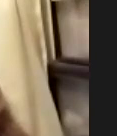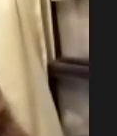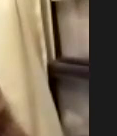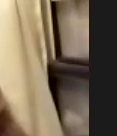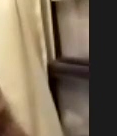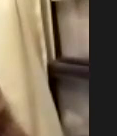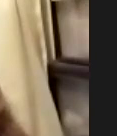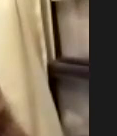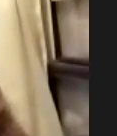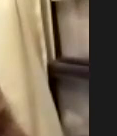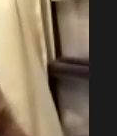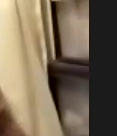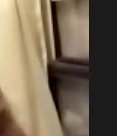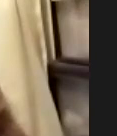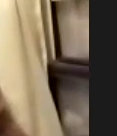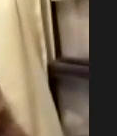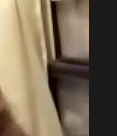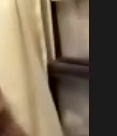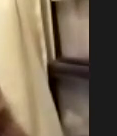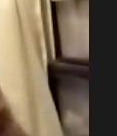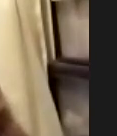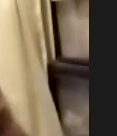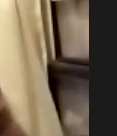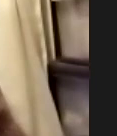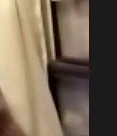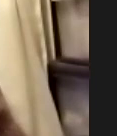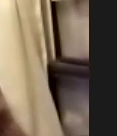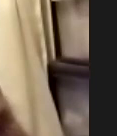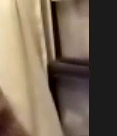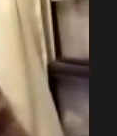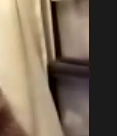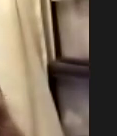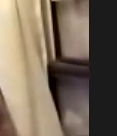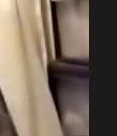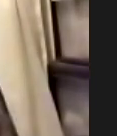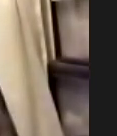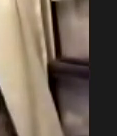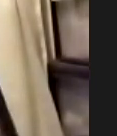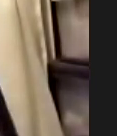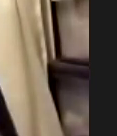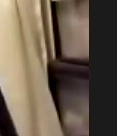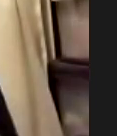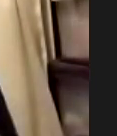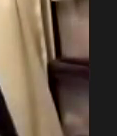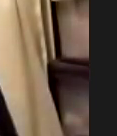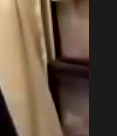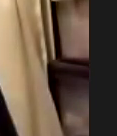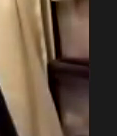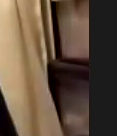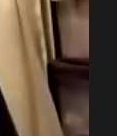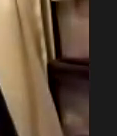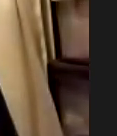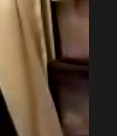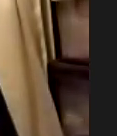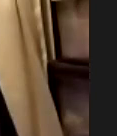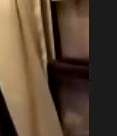at home products which will be non-toxic and safe to use for all our family. So it's called Discover Essential Oils because there's so many ways we can use